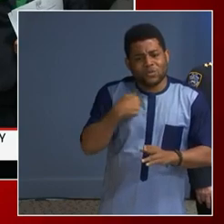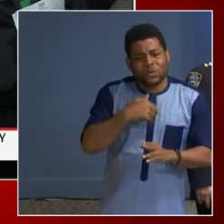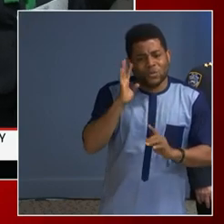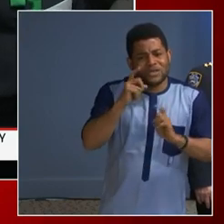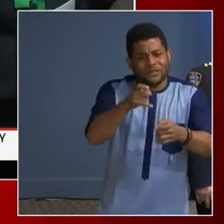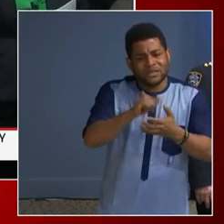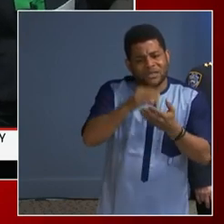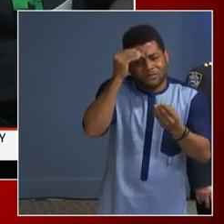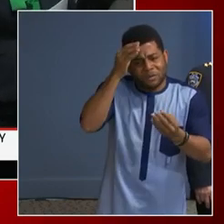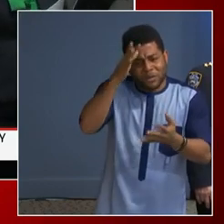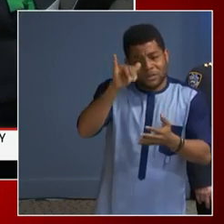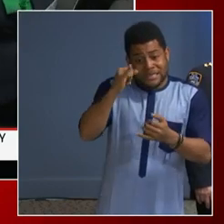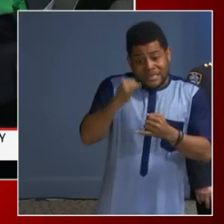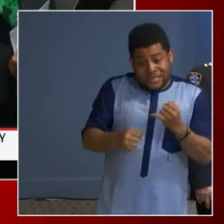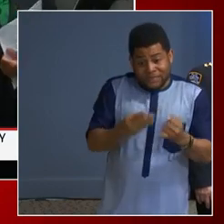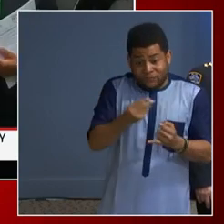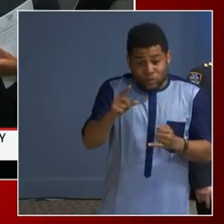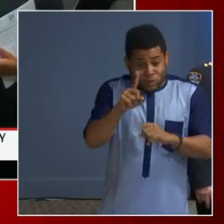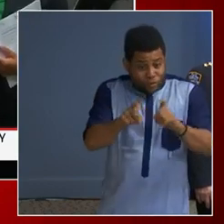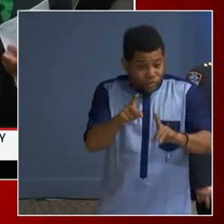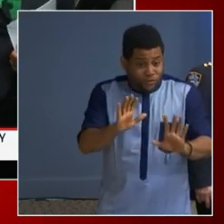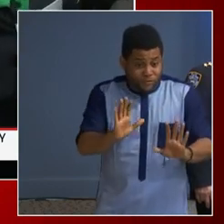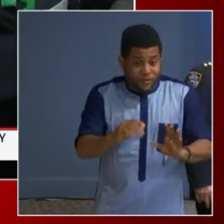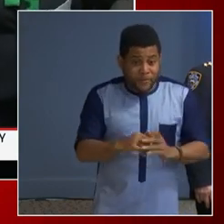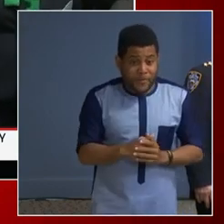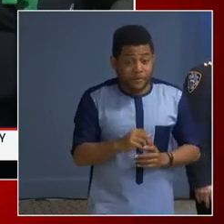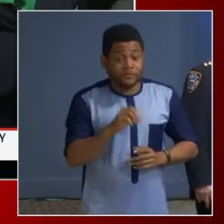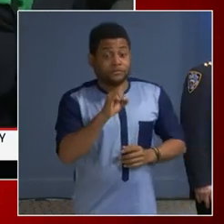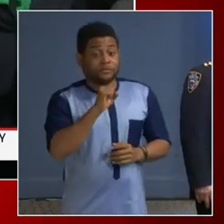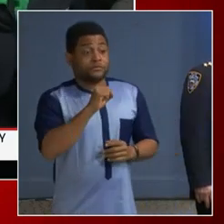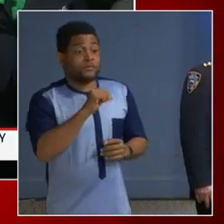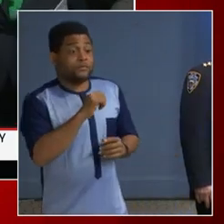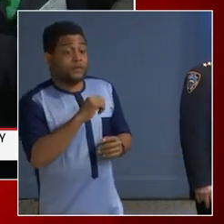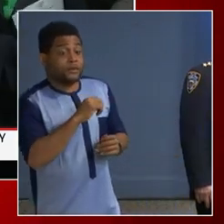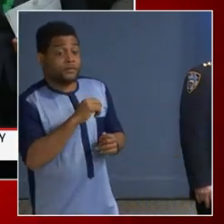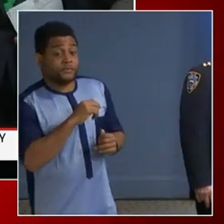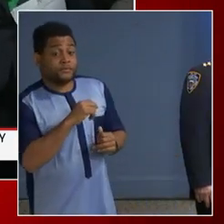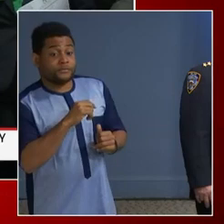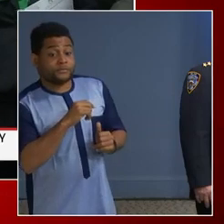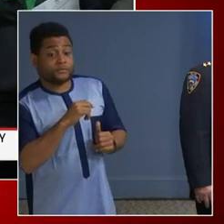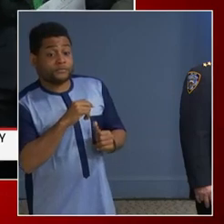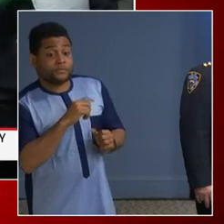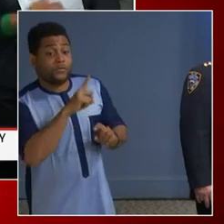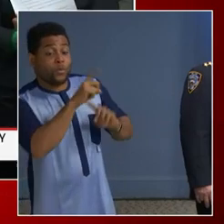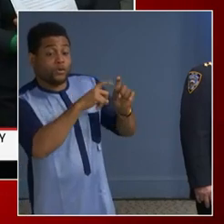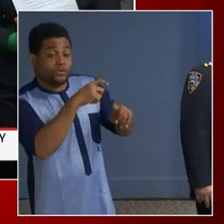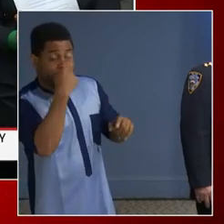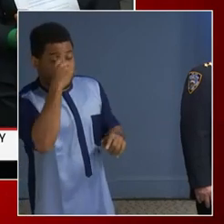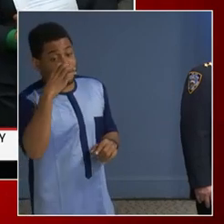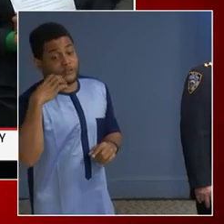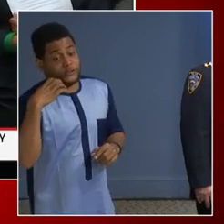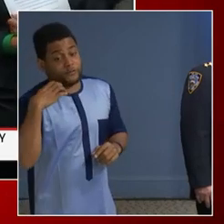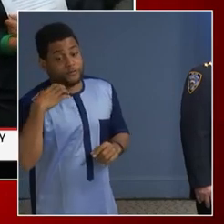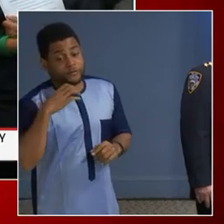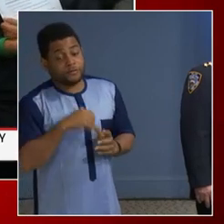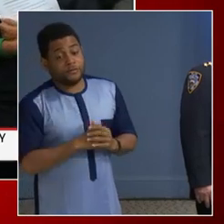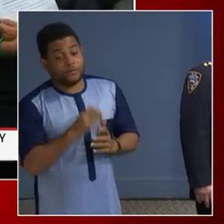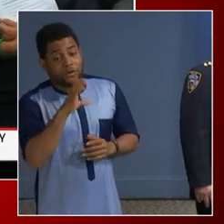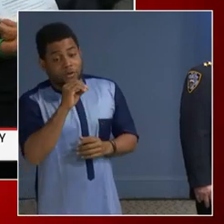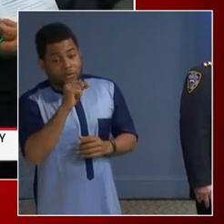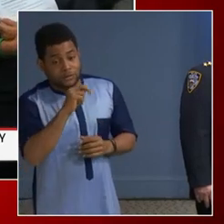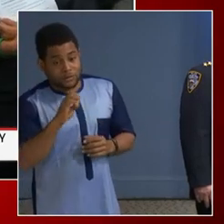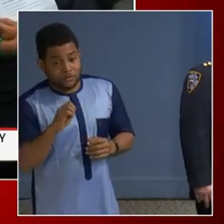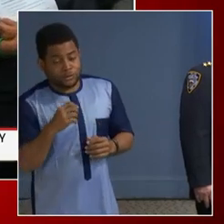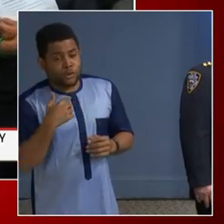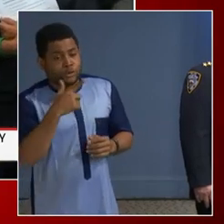of questions. Shamari, 1, 2. Okay. A question for Chief Conti. Yep. As you well know, we've been in communities with